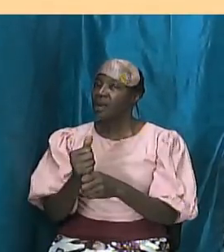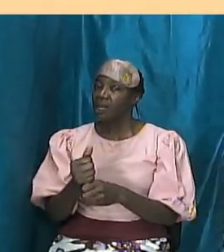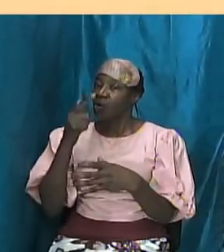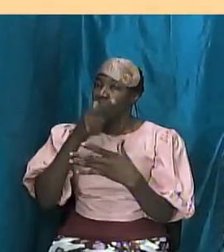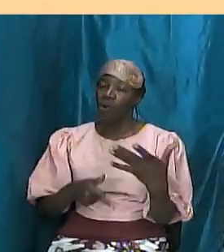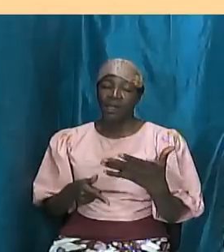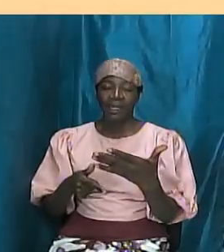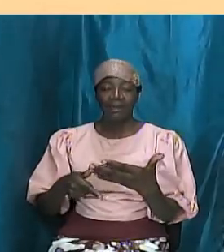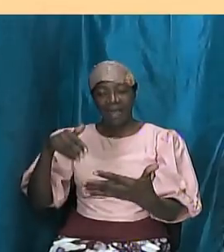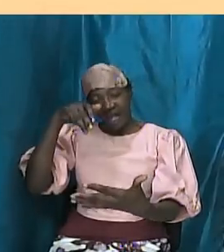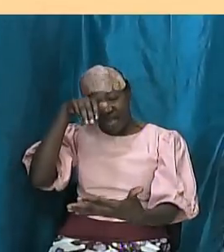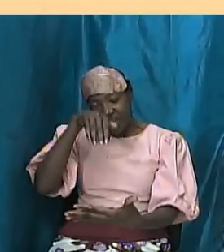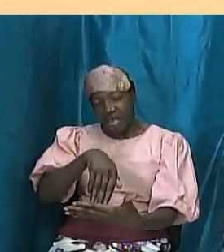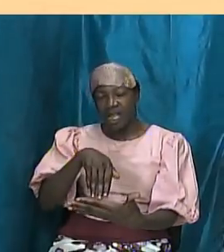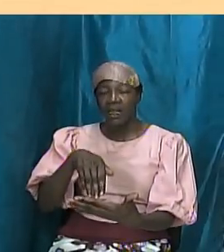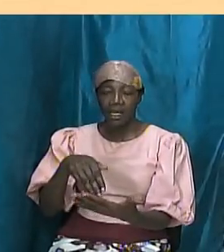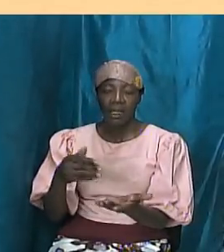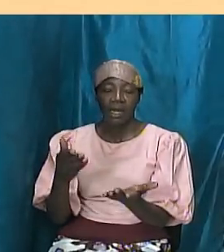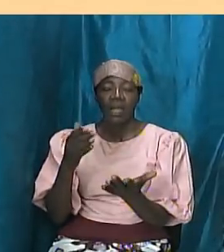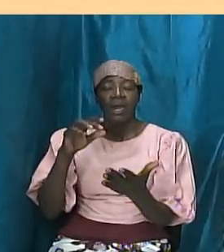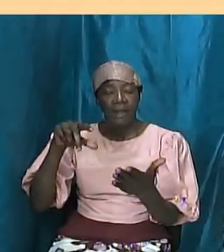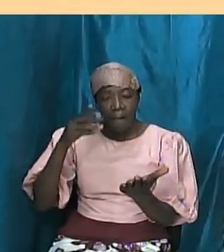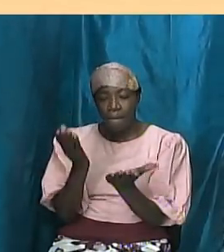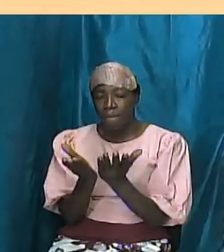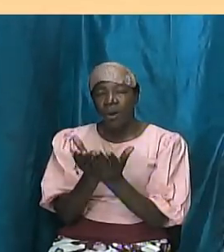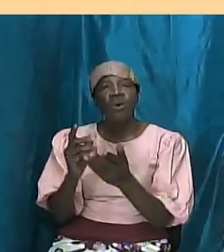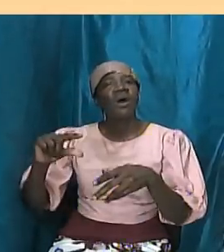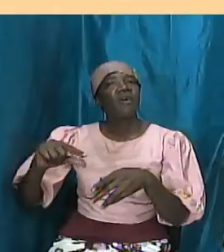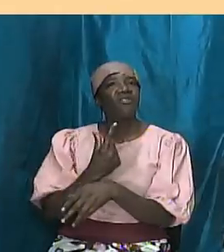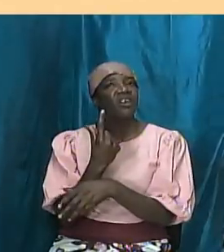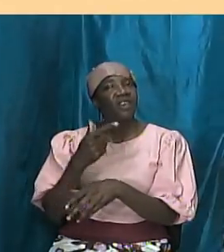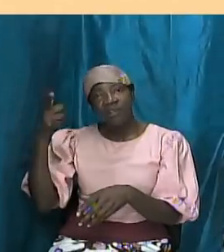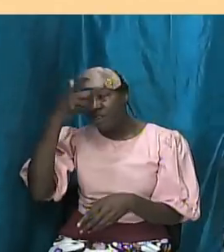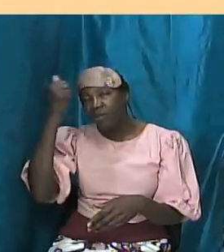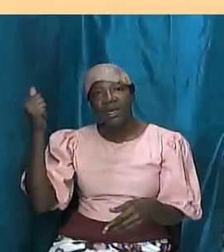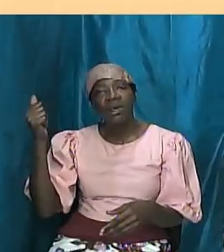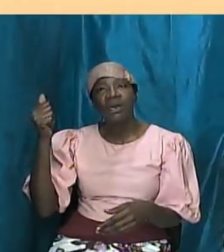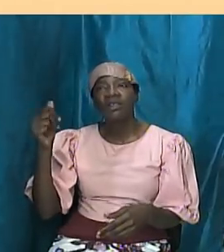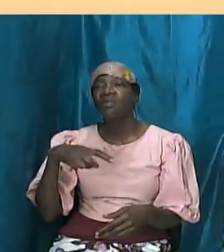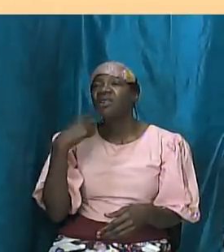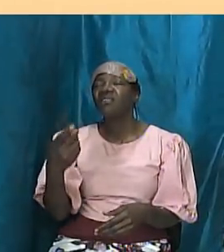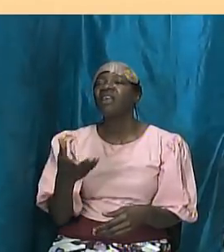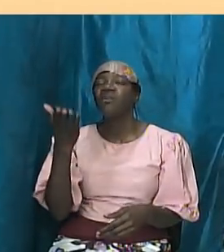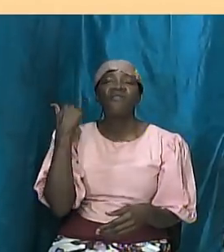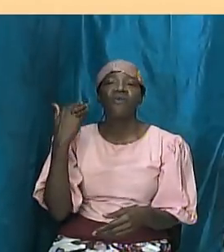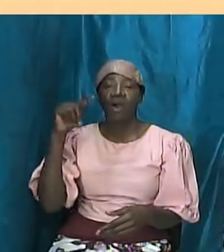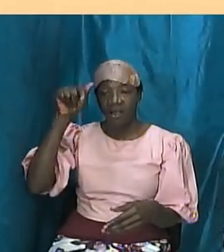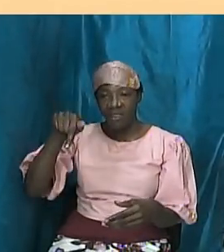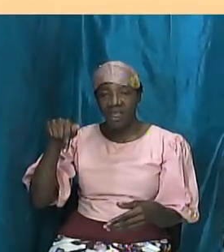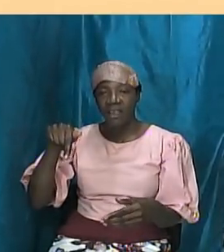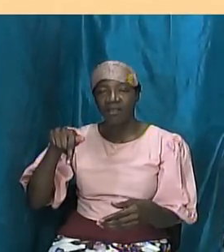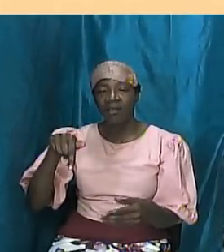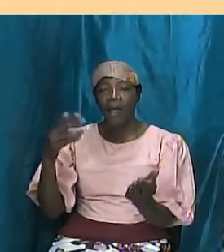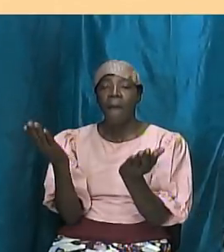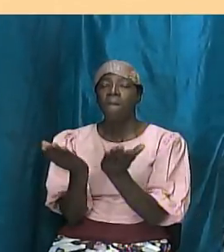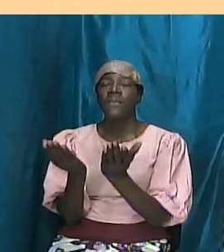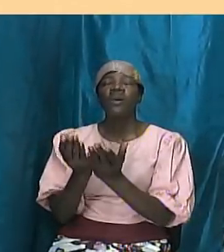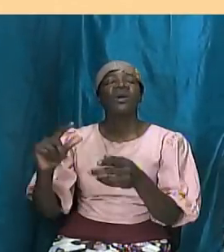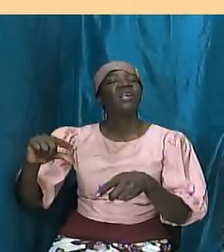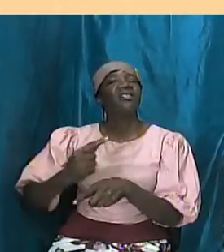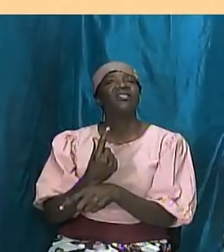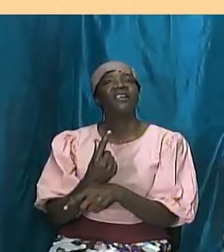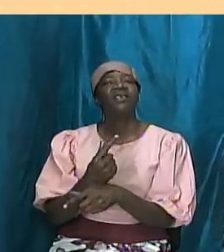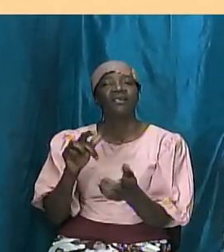outlined in the book of Genesis. Because, and we said it before, this book, Genesis,